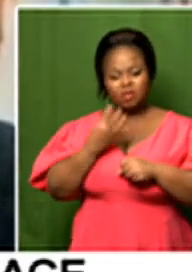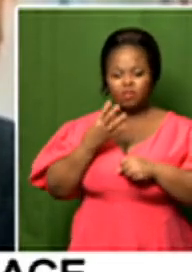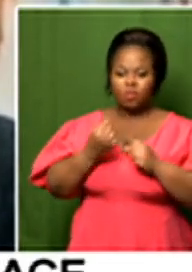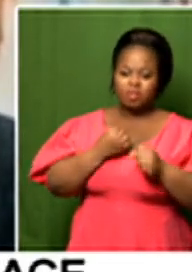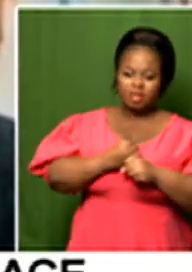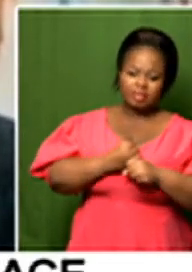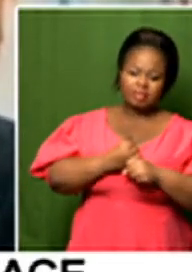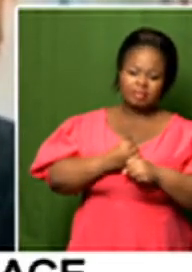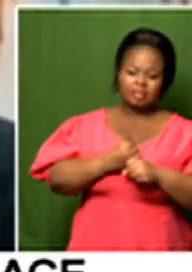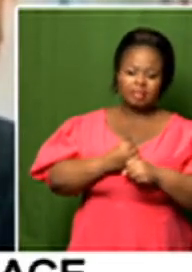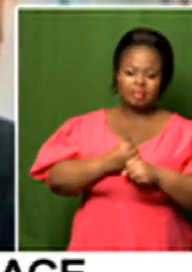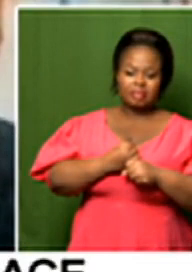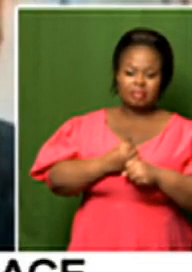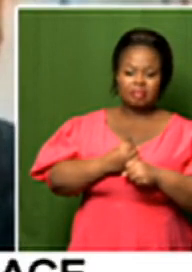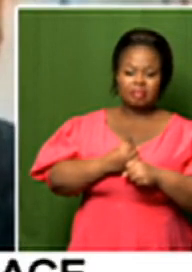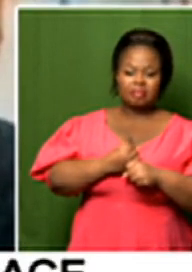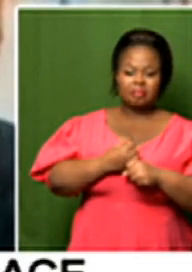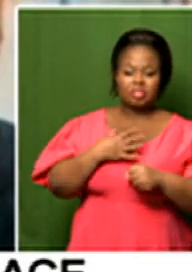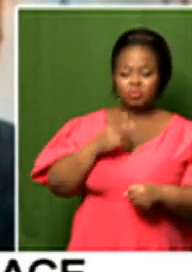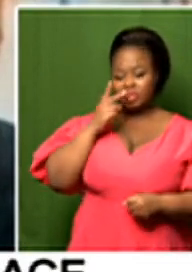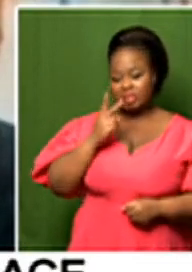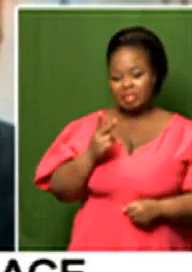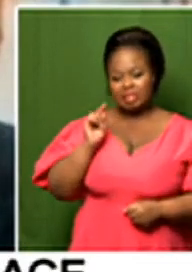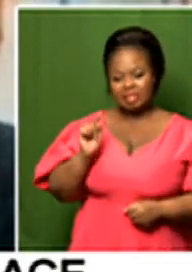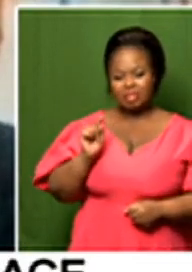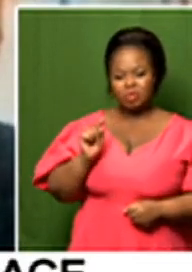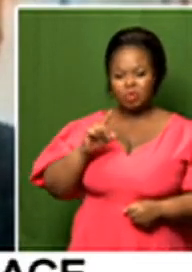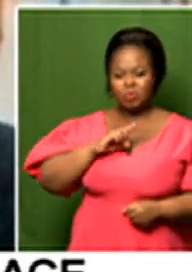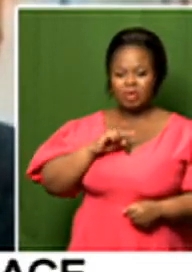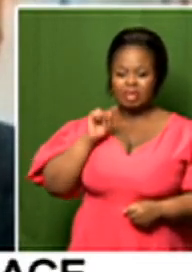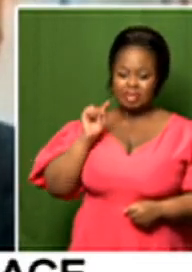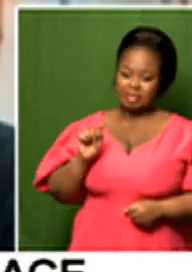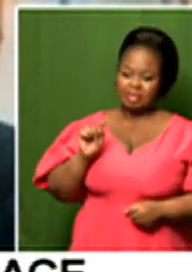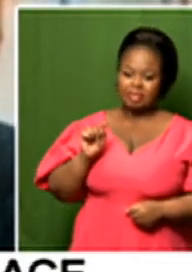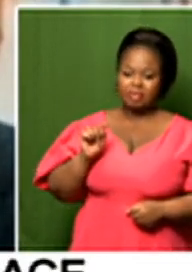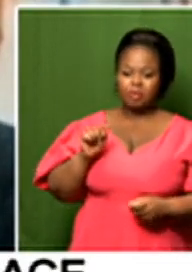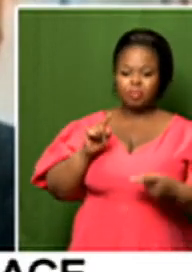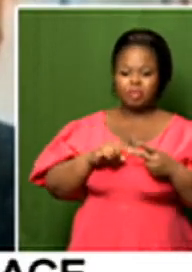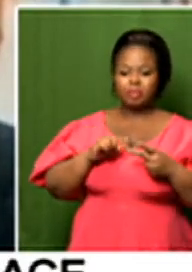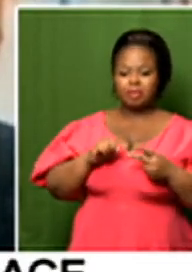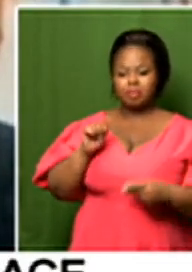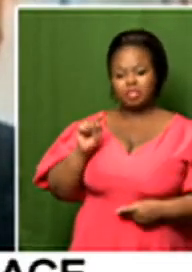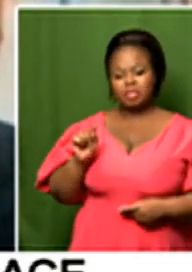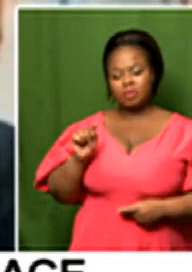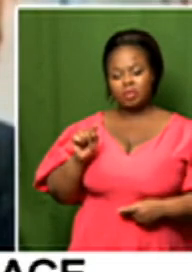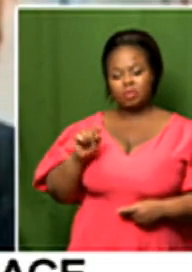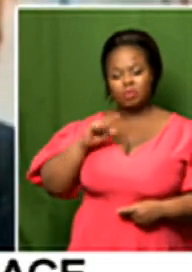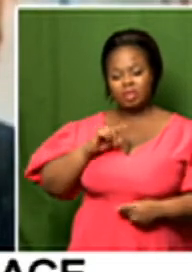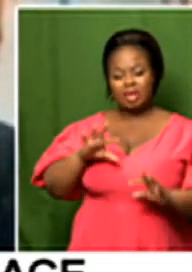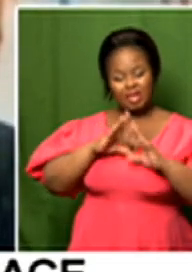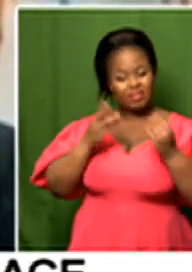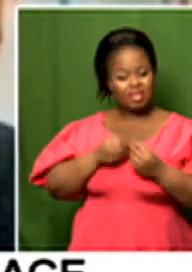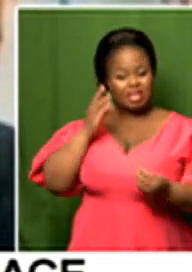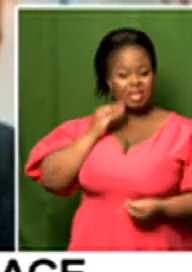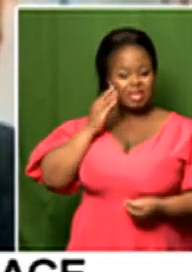year, and just you kind of privy to the things that they go through.